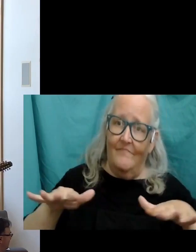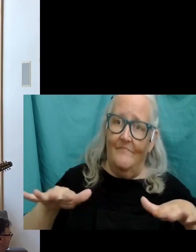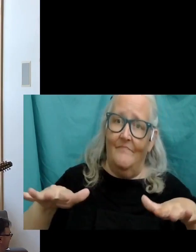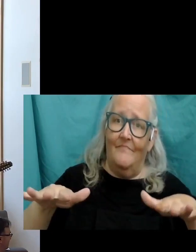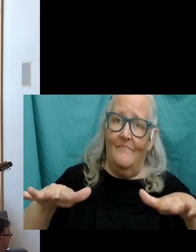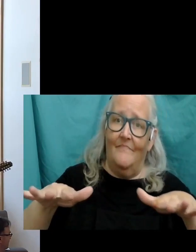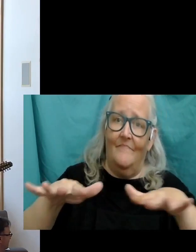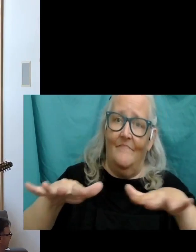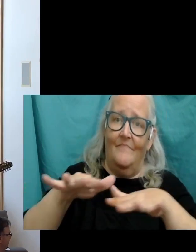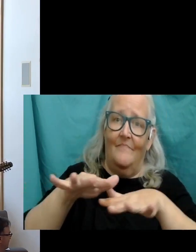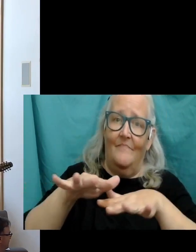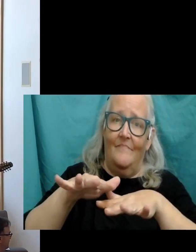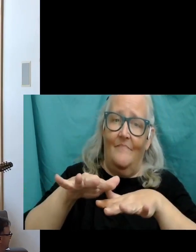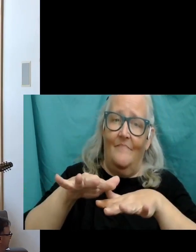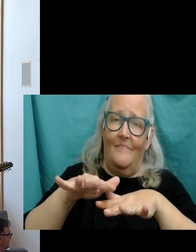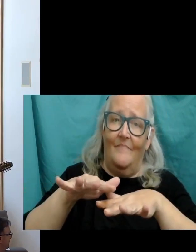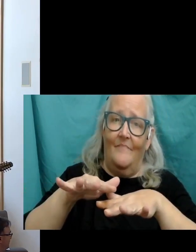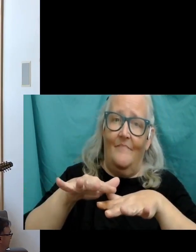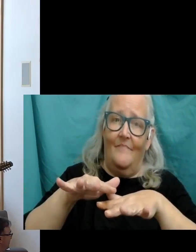shore.